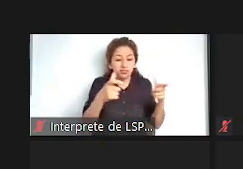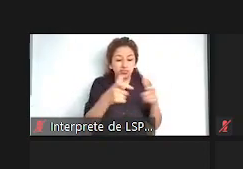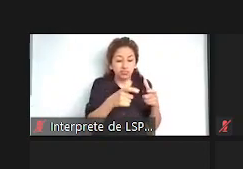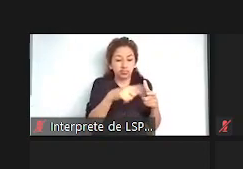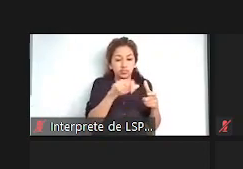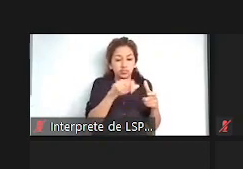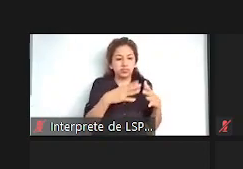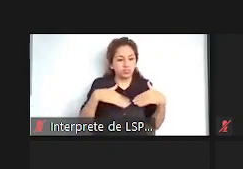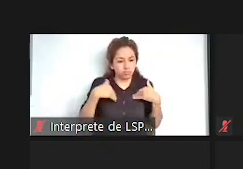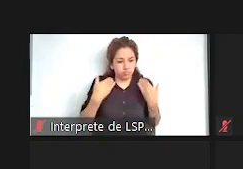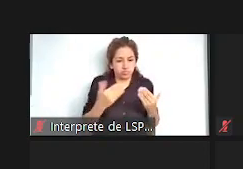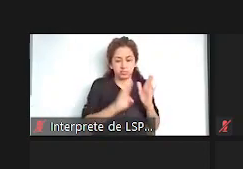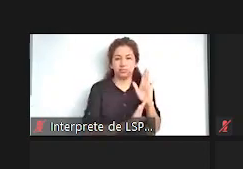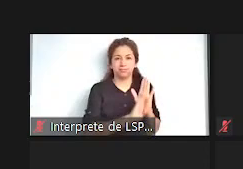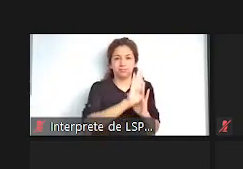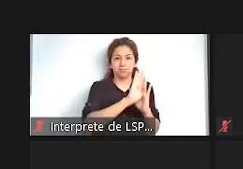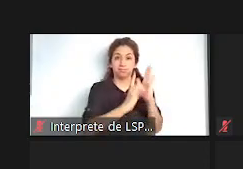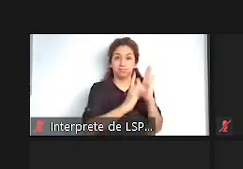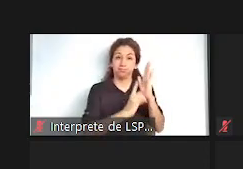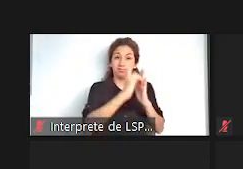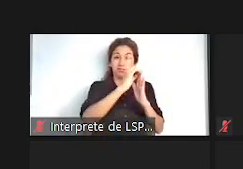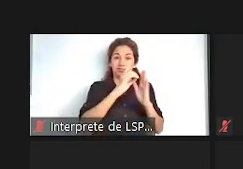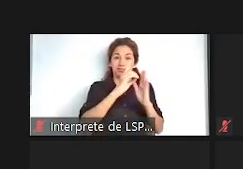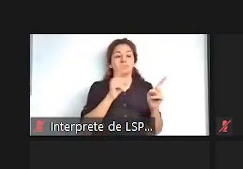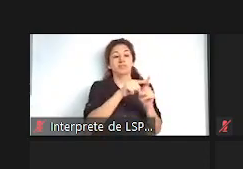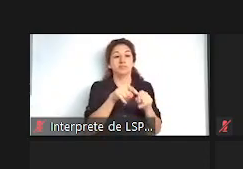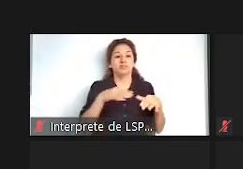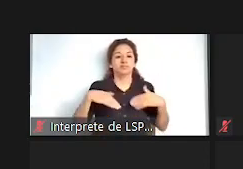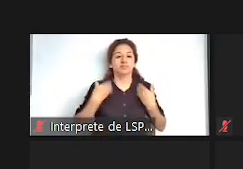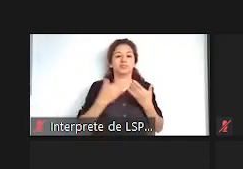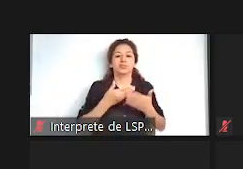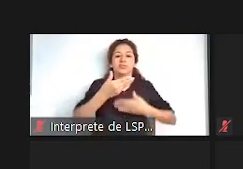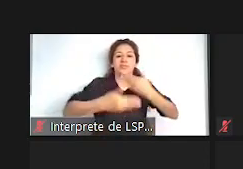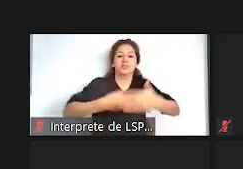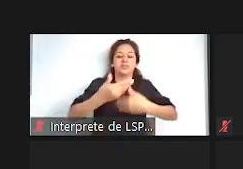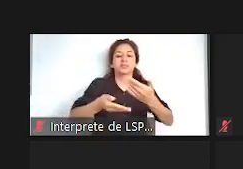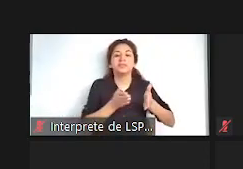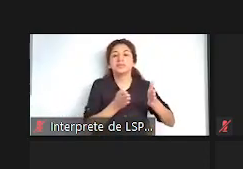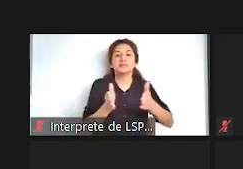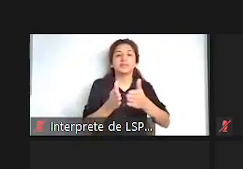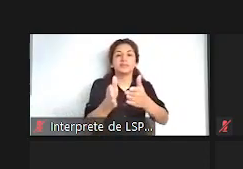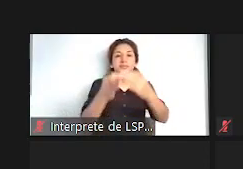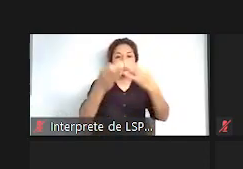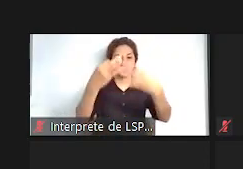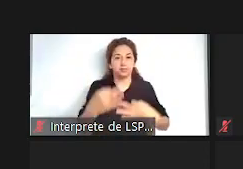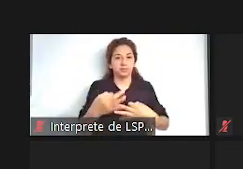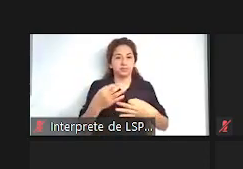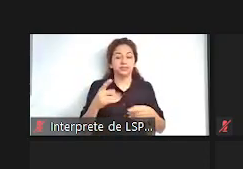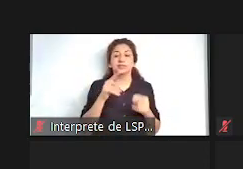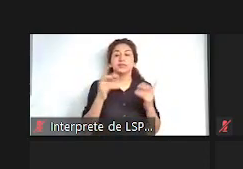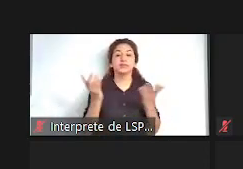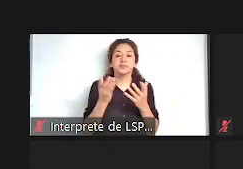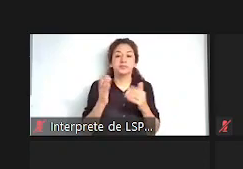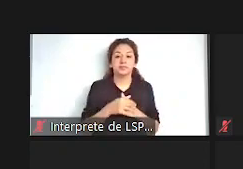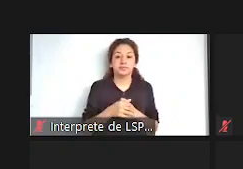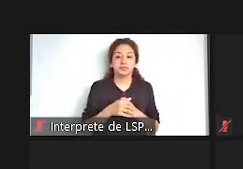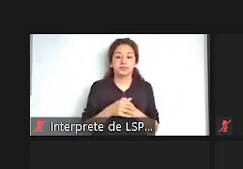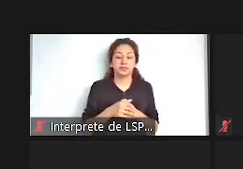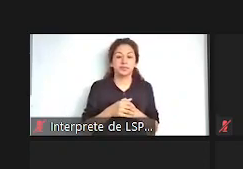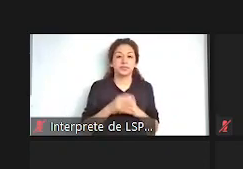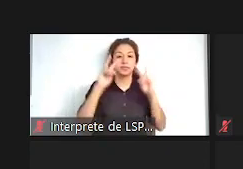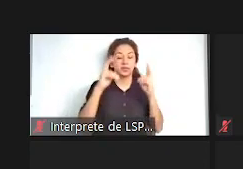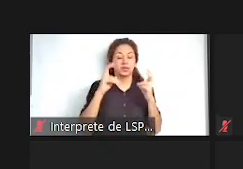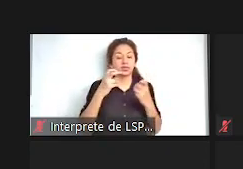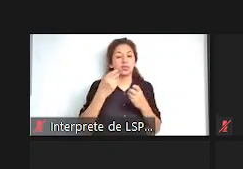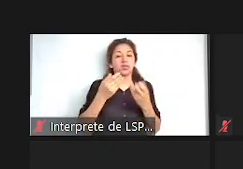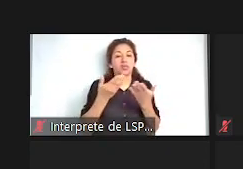help the micro and small businesses to grow and to transit towards formality for example throw